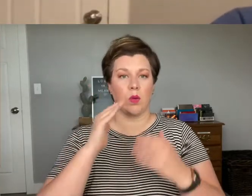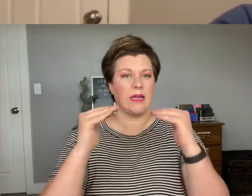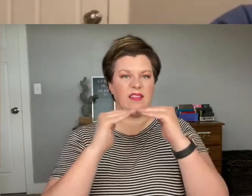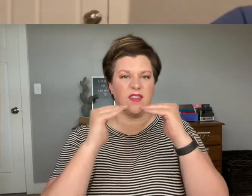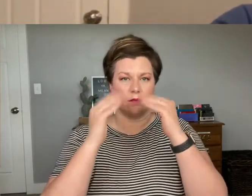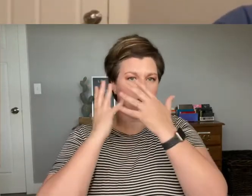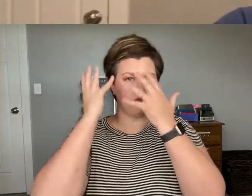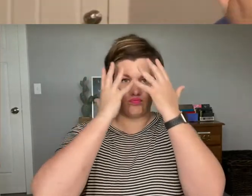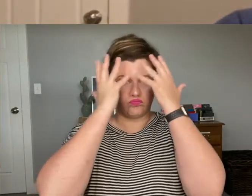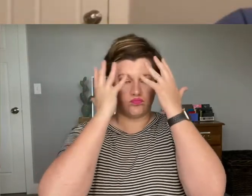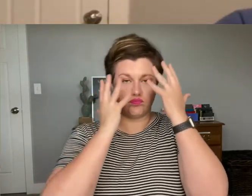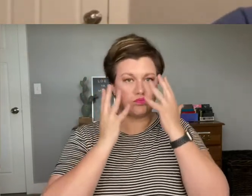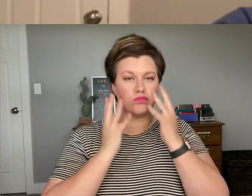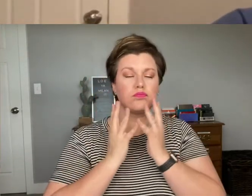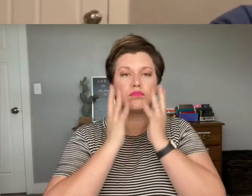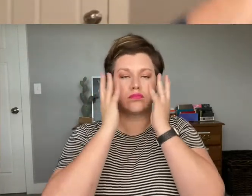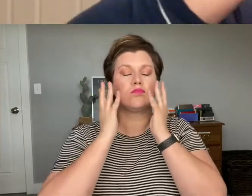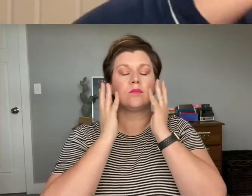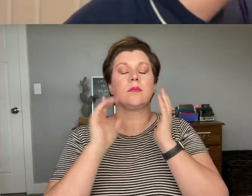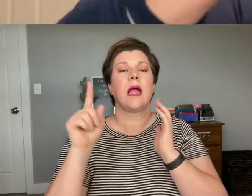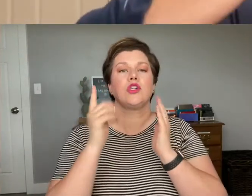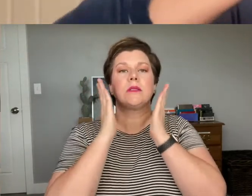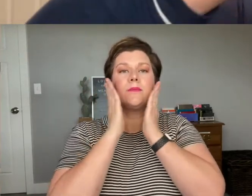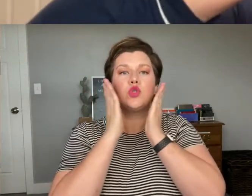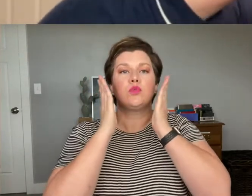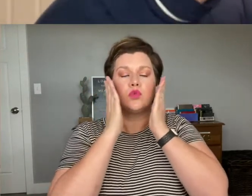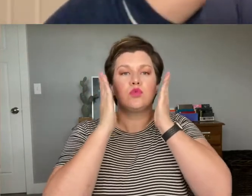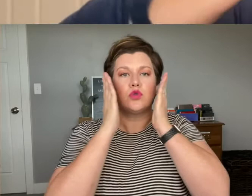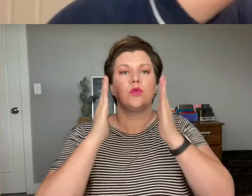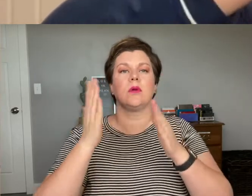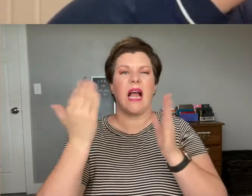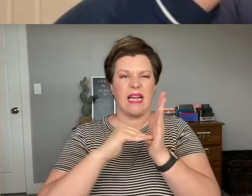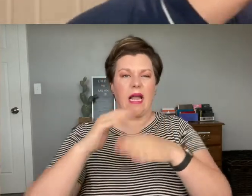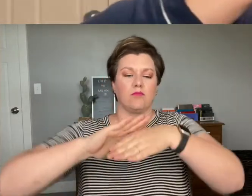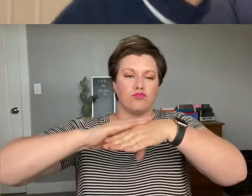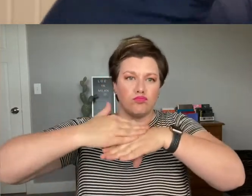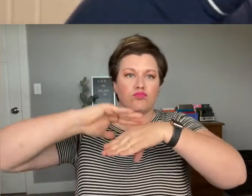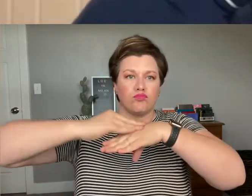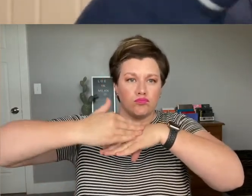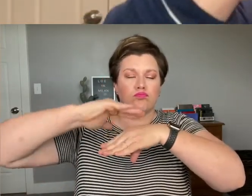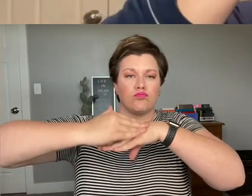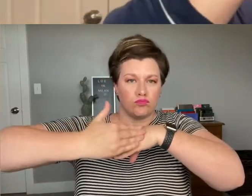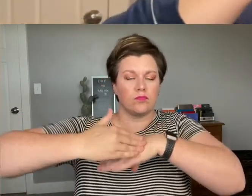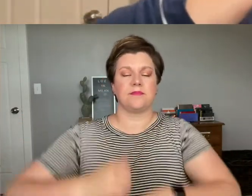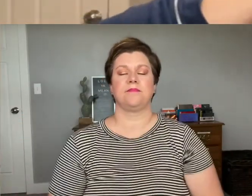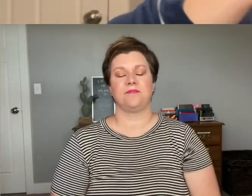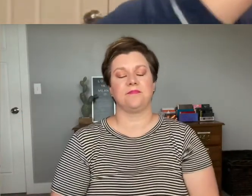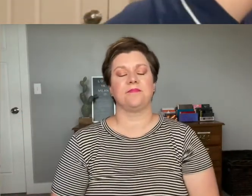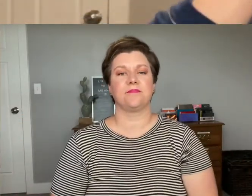distributed and just press that into the